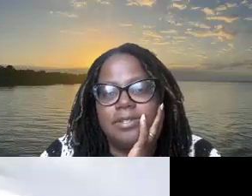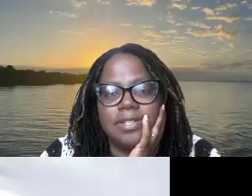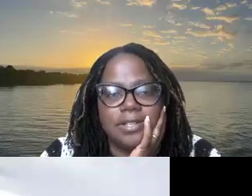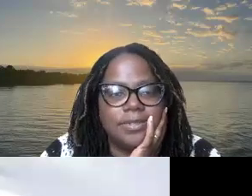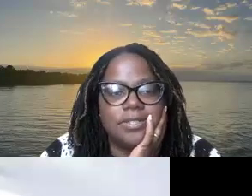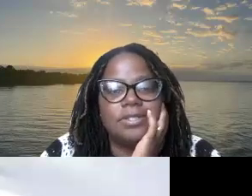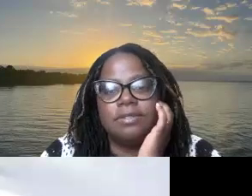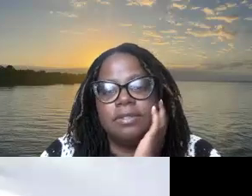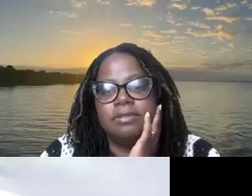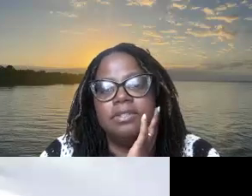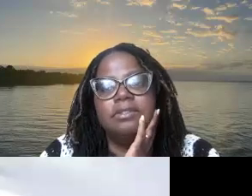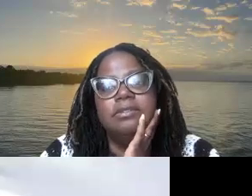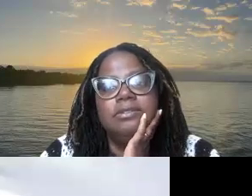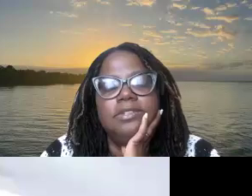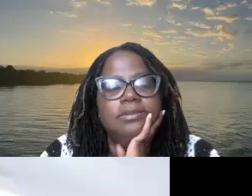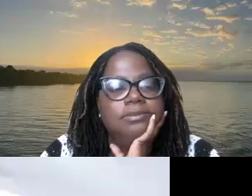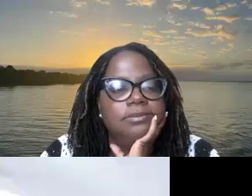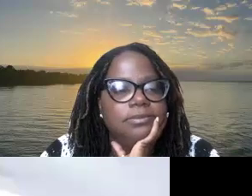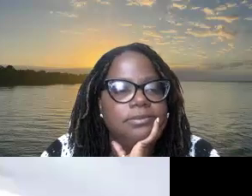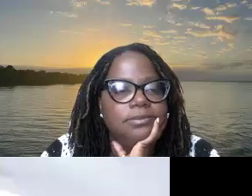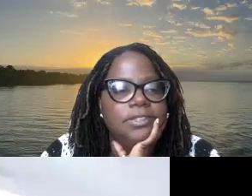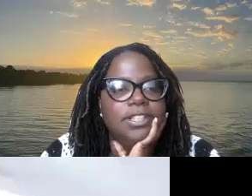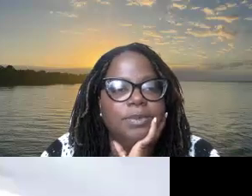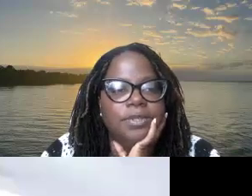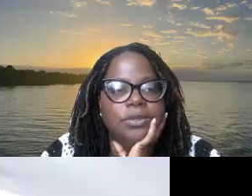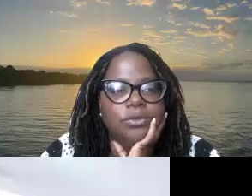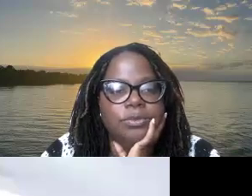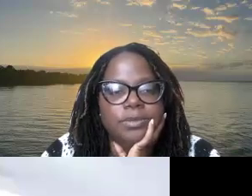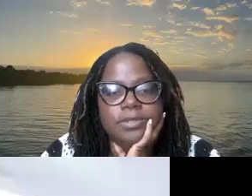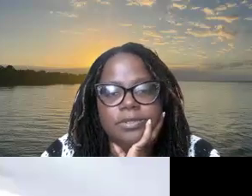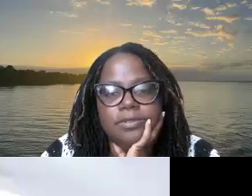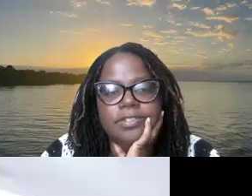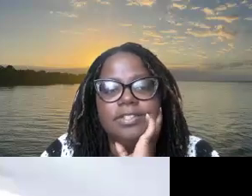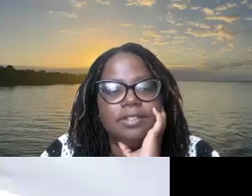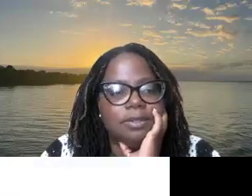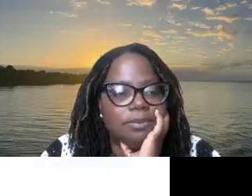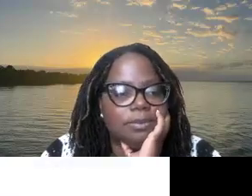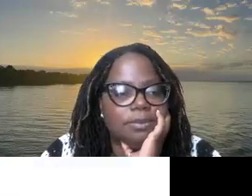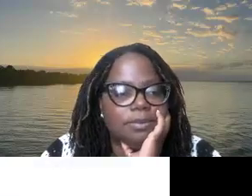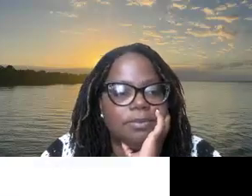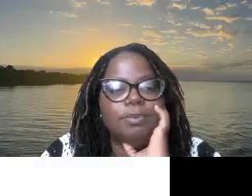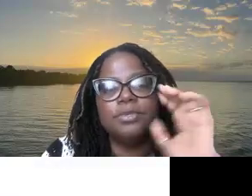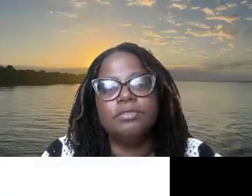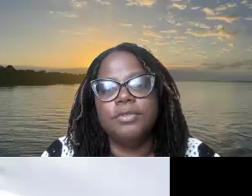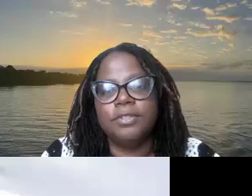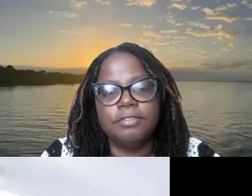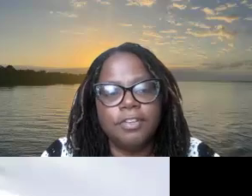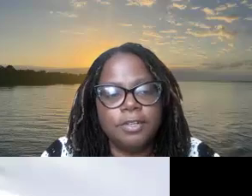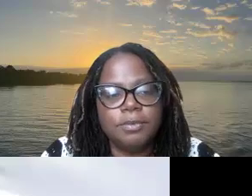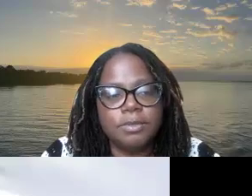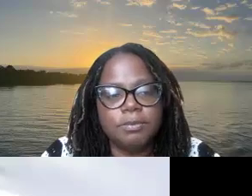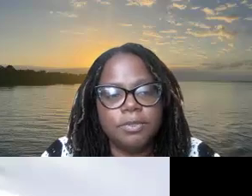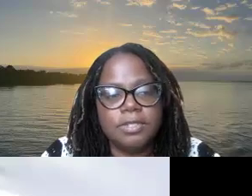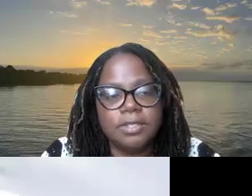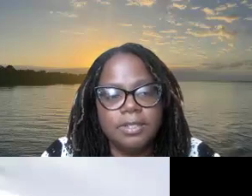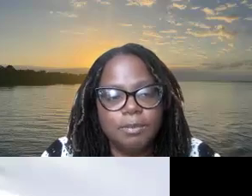the decorations are all in alignment with the cultural groups that we serve. We preserve food on the